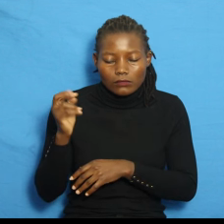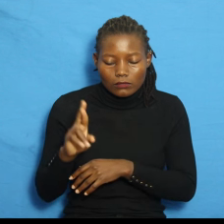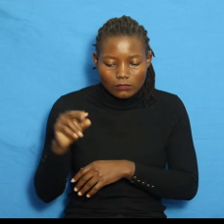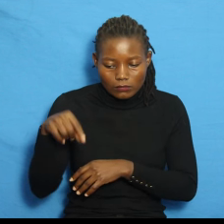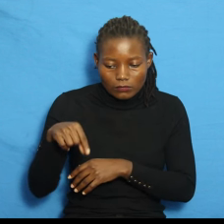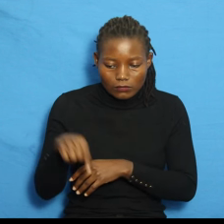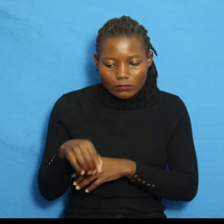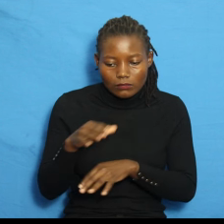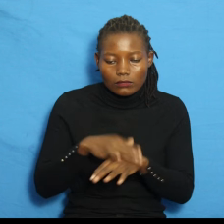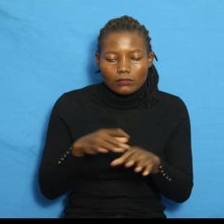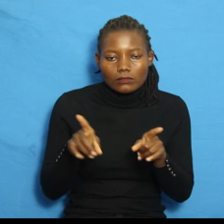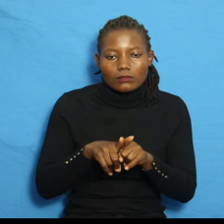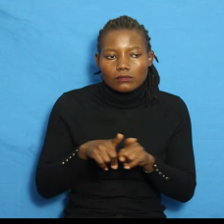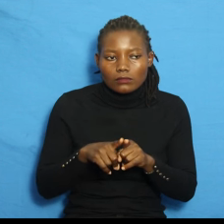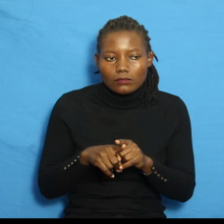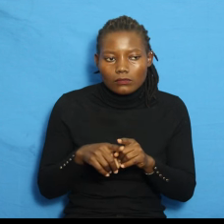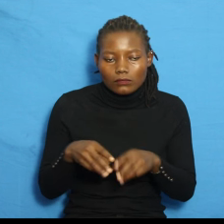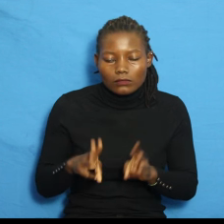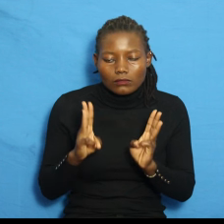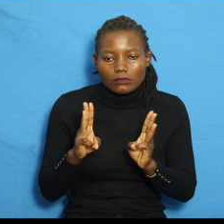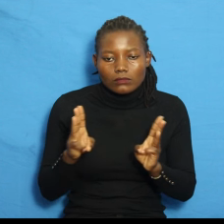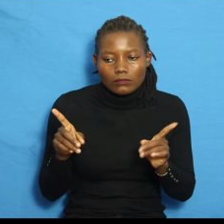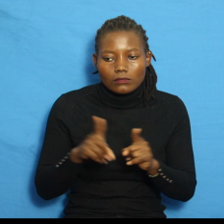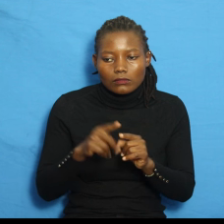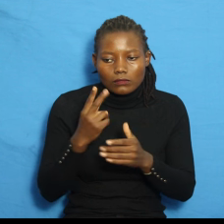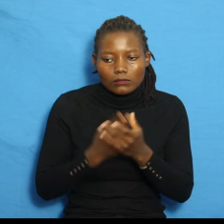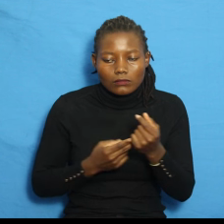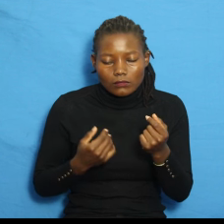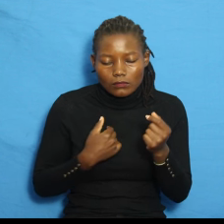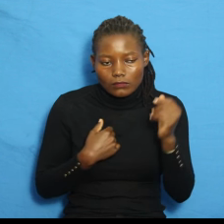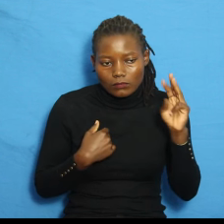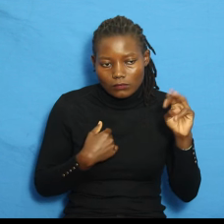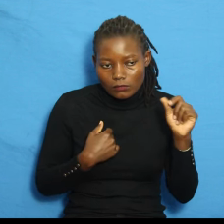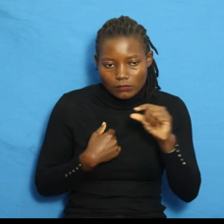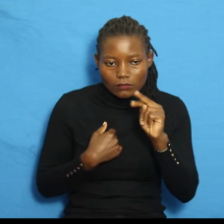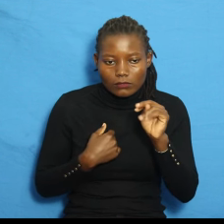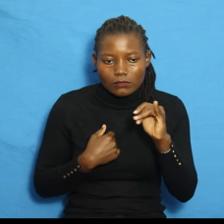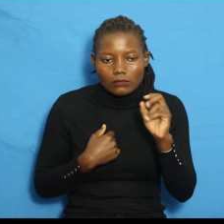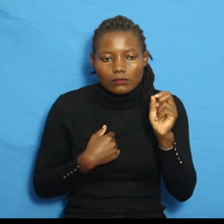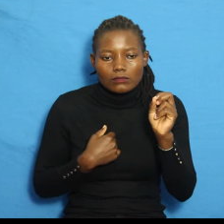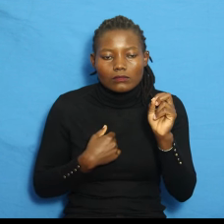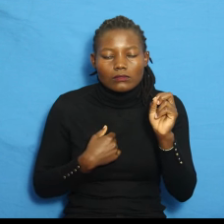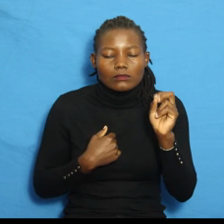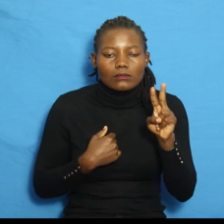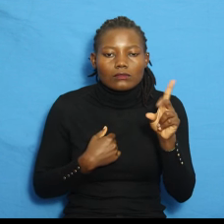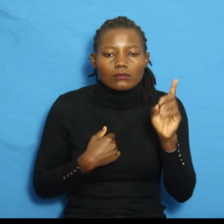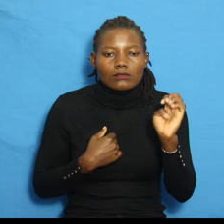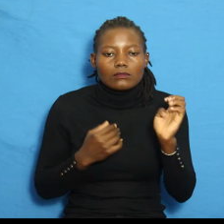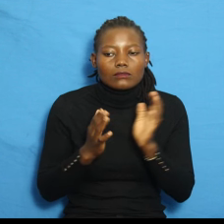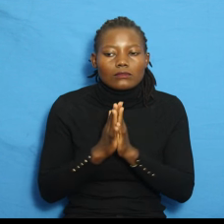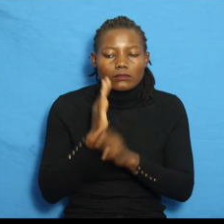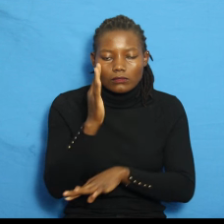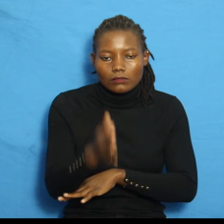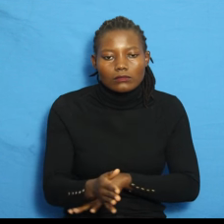force and a vector just qualifies on the same aspects, like they both have magnitude